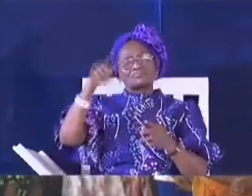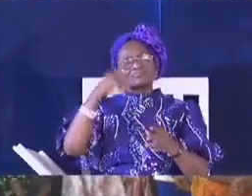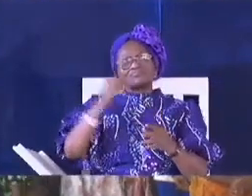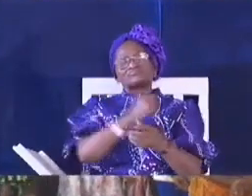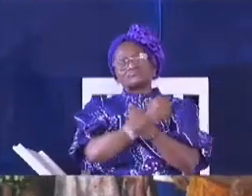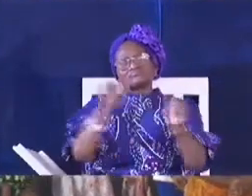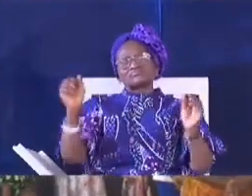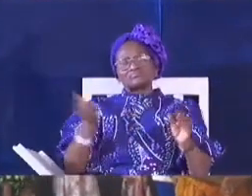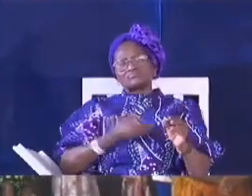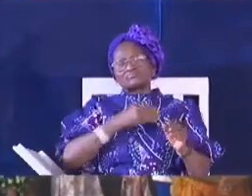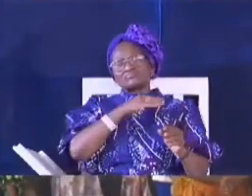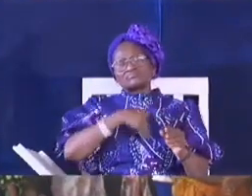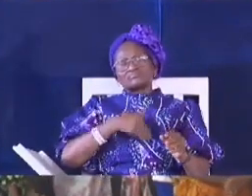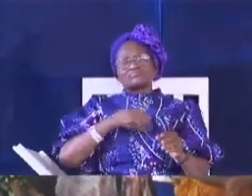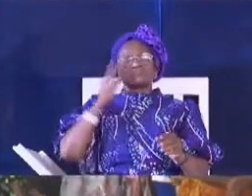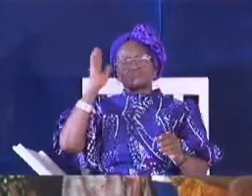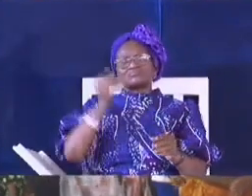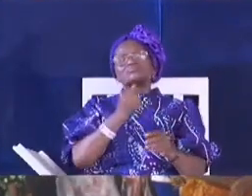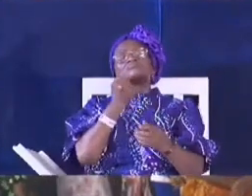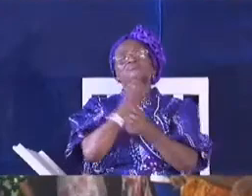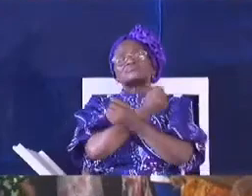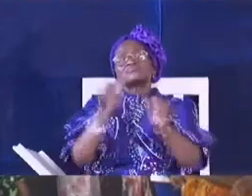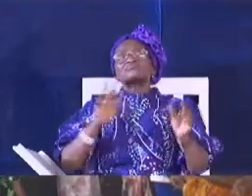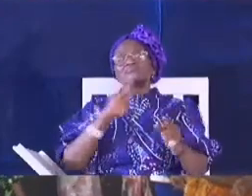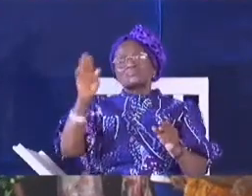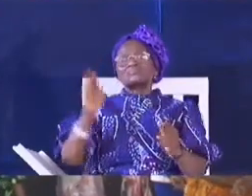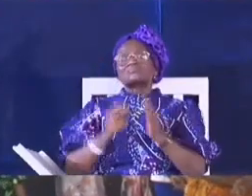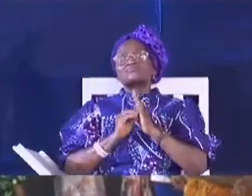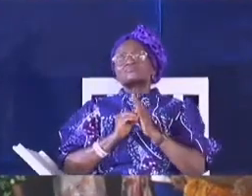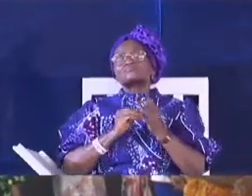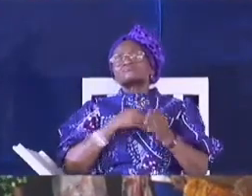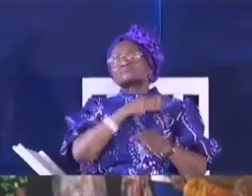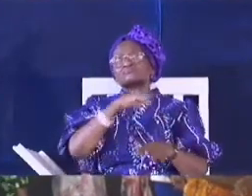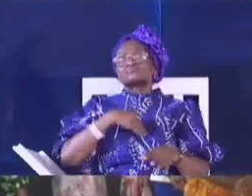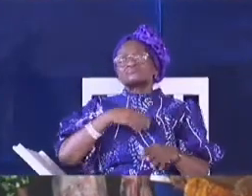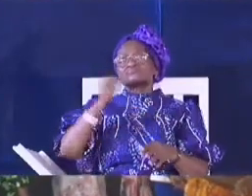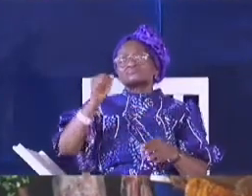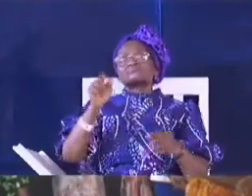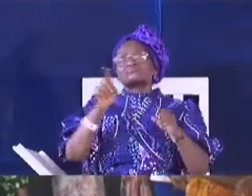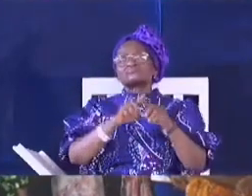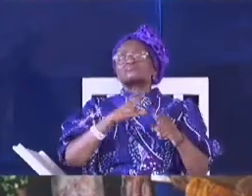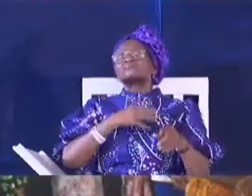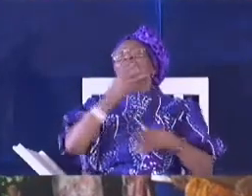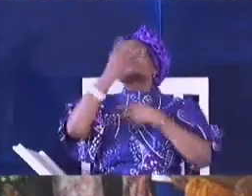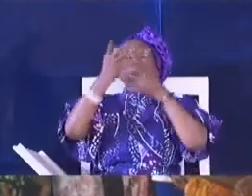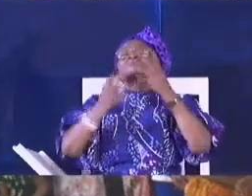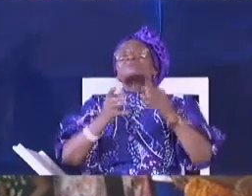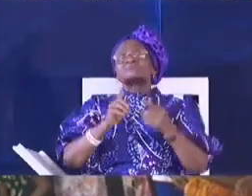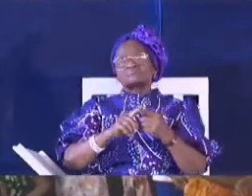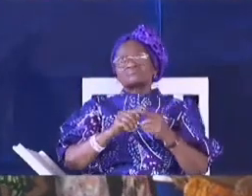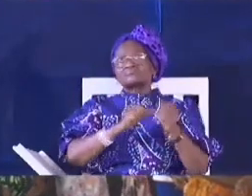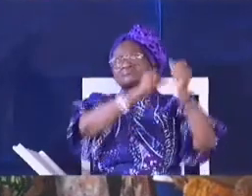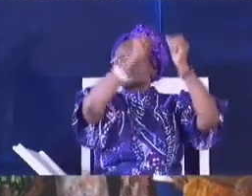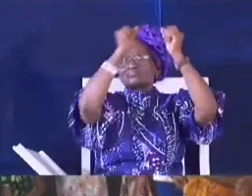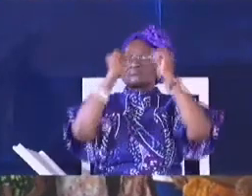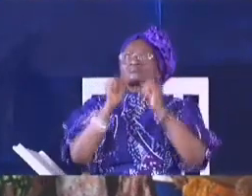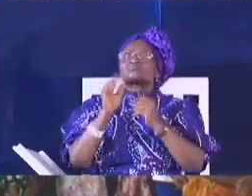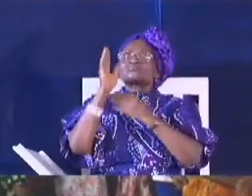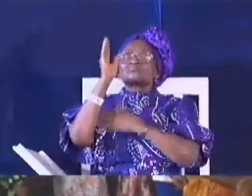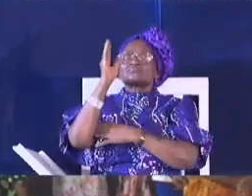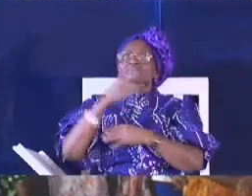souls also. Let's go ahead and cry unto the Almighty God and say, Father, have